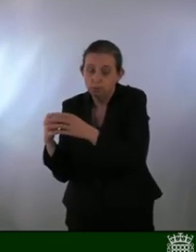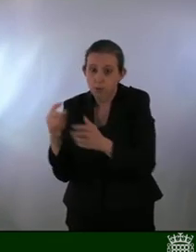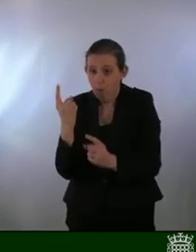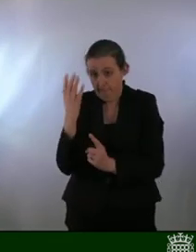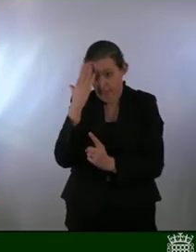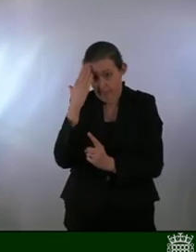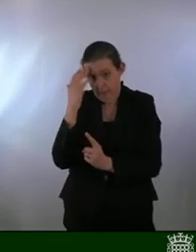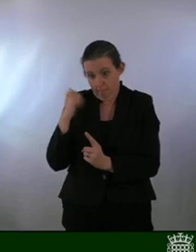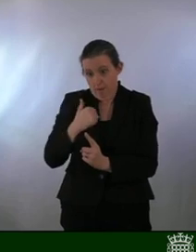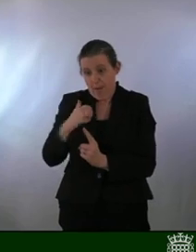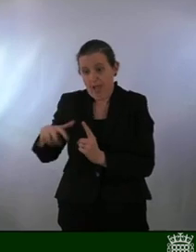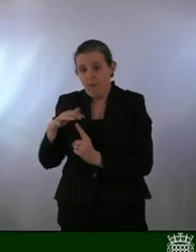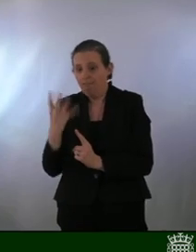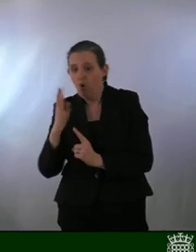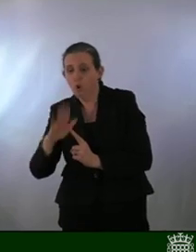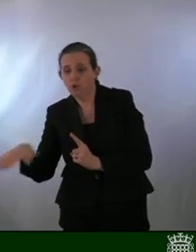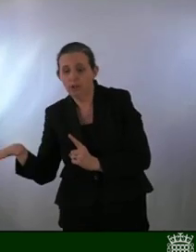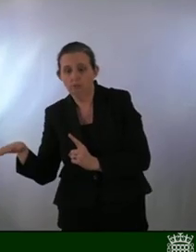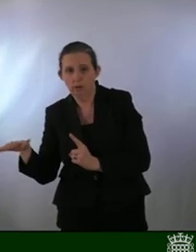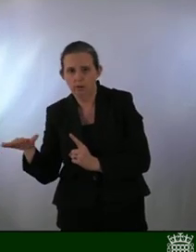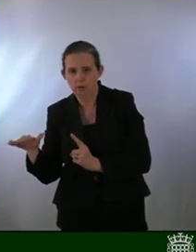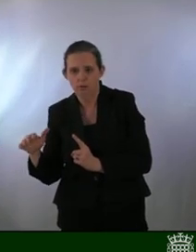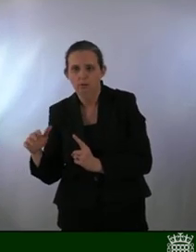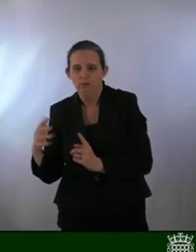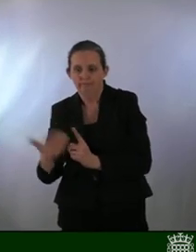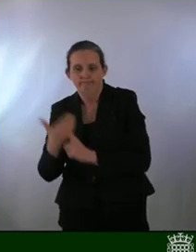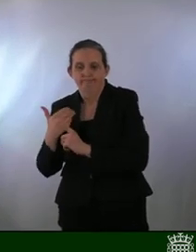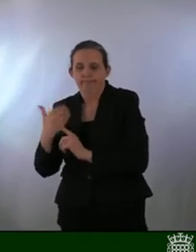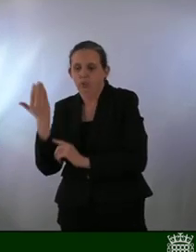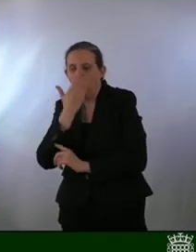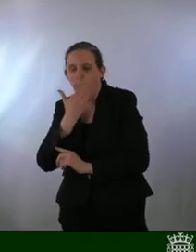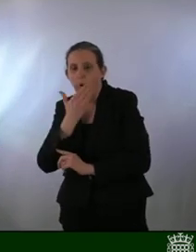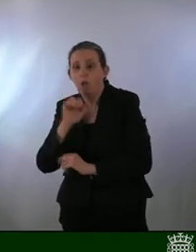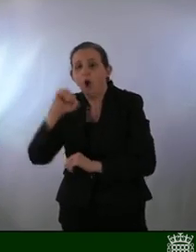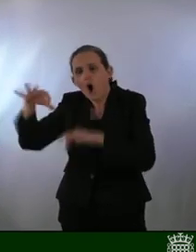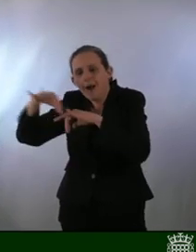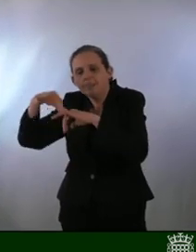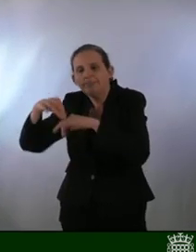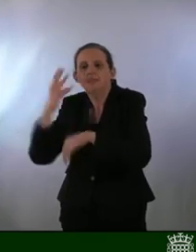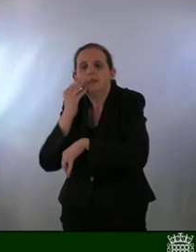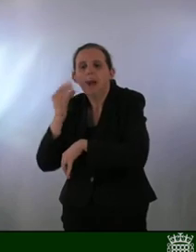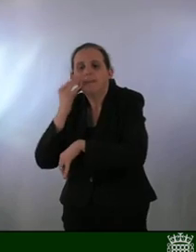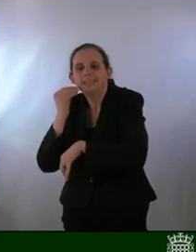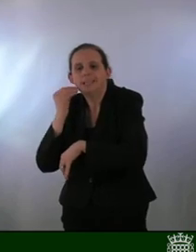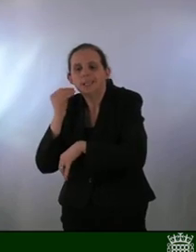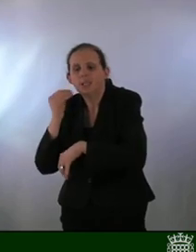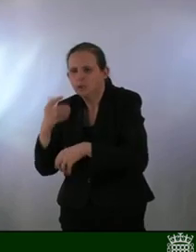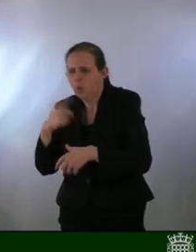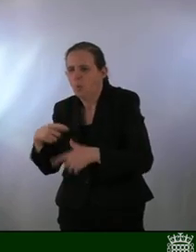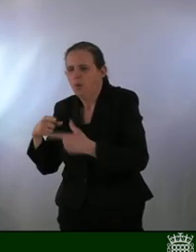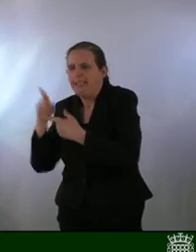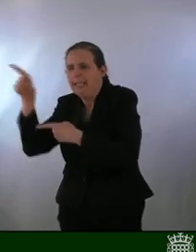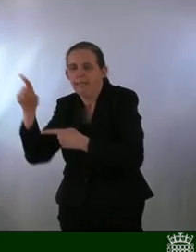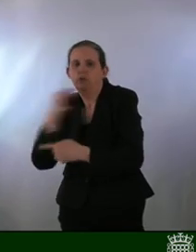children off school because her husband is a diabetic and she doesn't want to put him at unnecessary risk. Is she doing the right thing? And